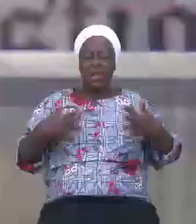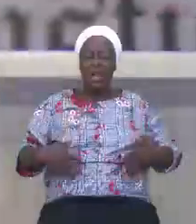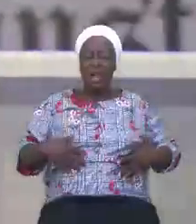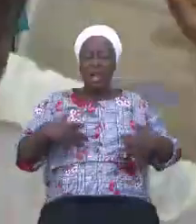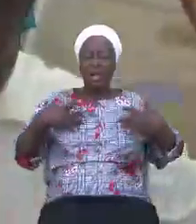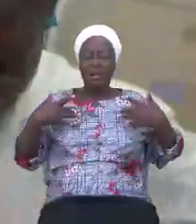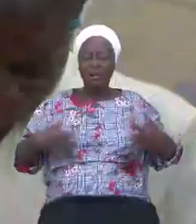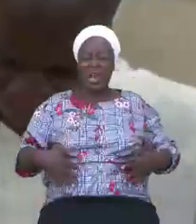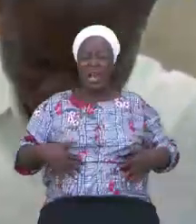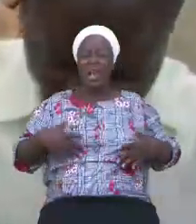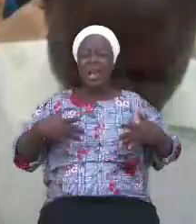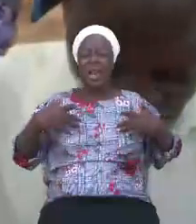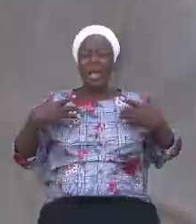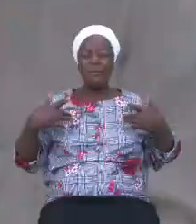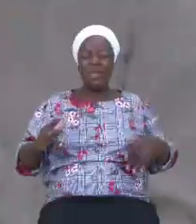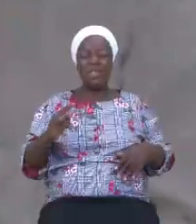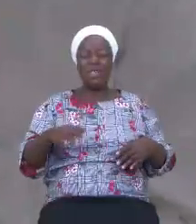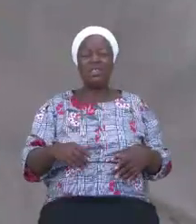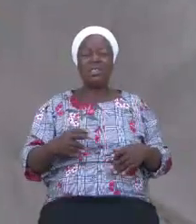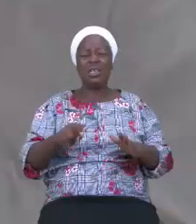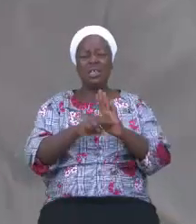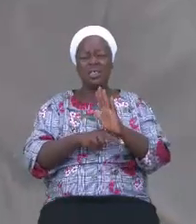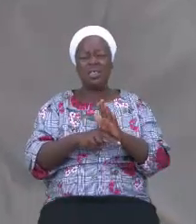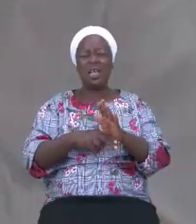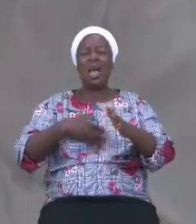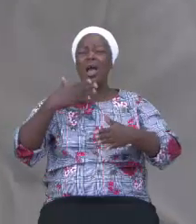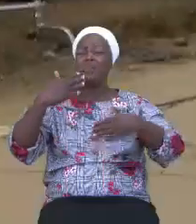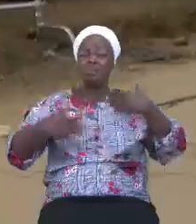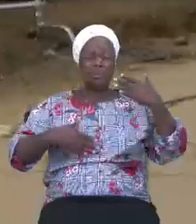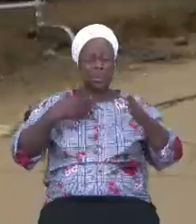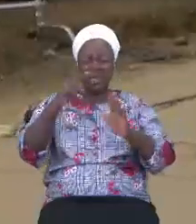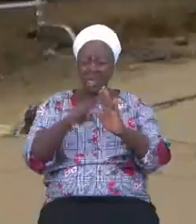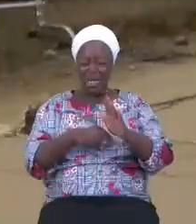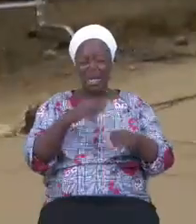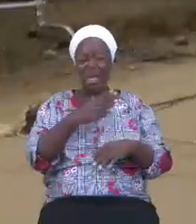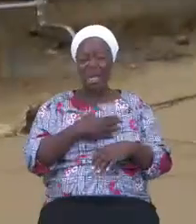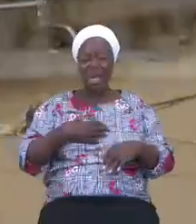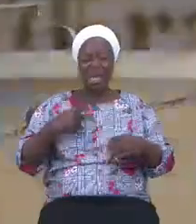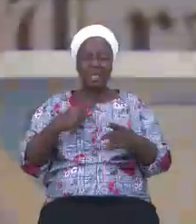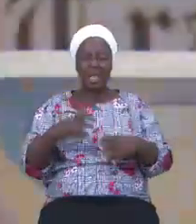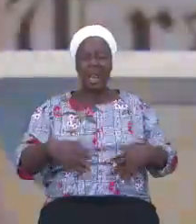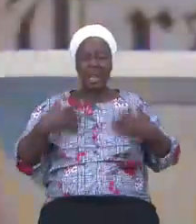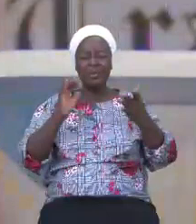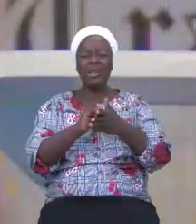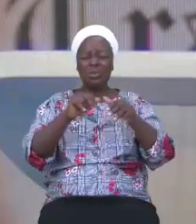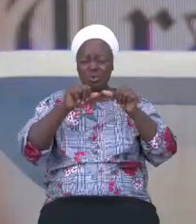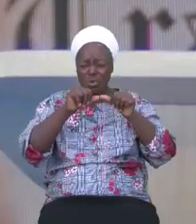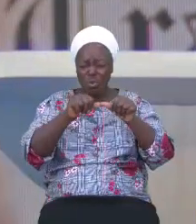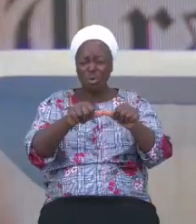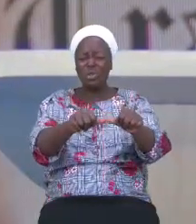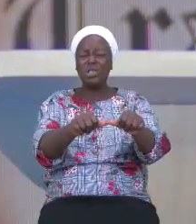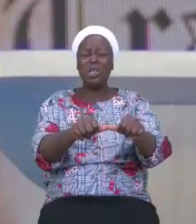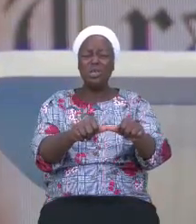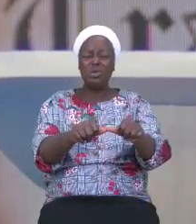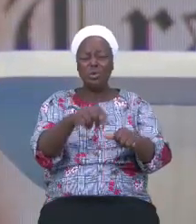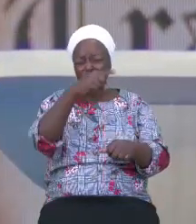Life, liveliness, excitement, and the life that goes on because there's